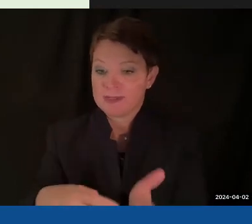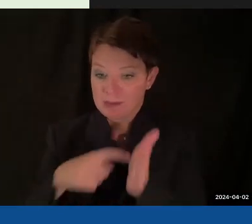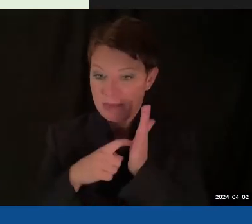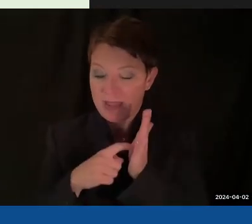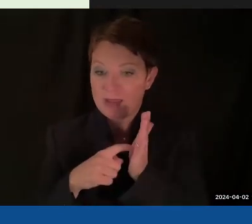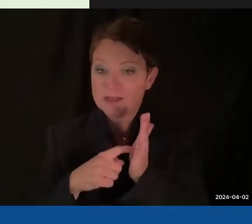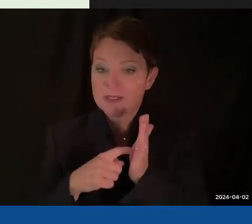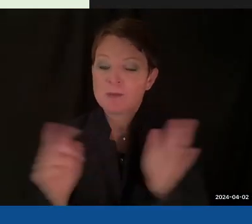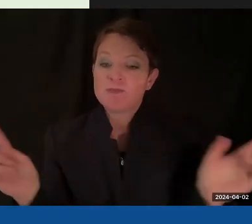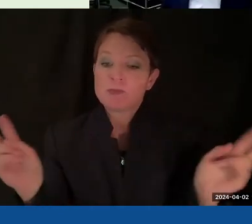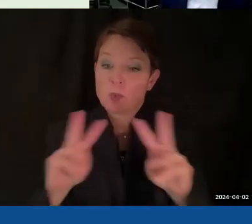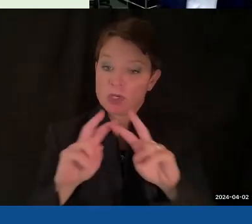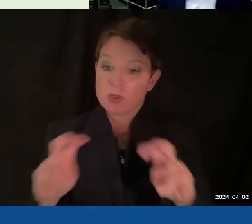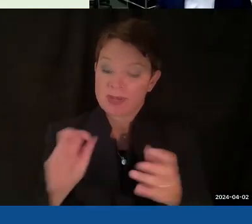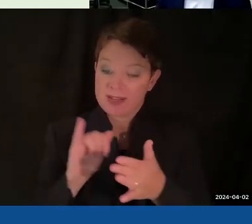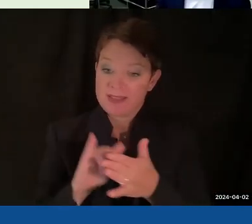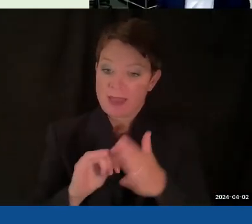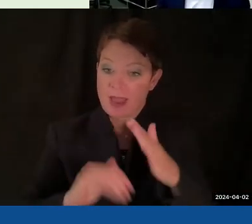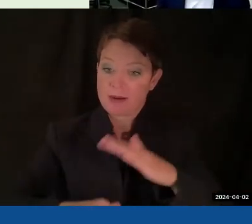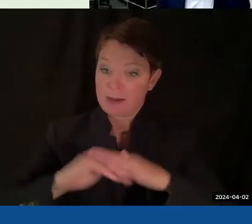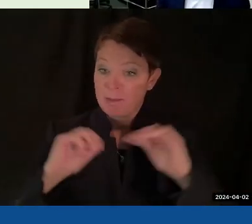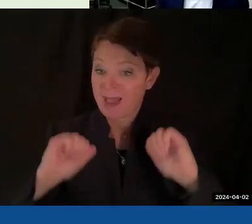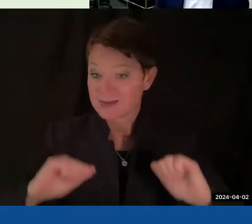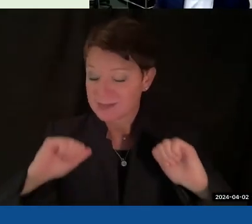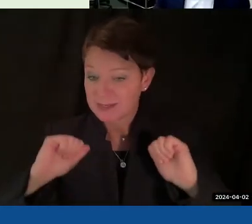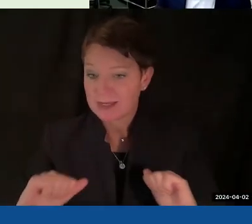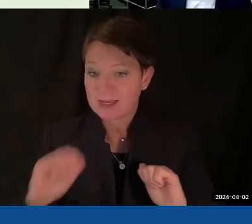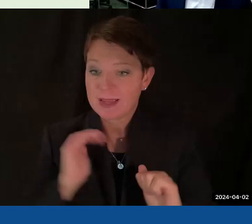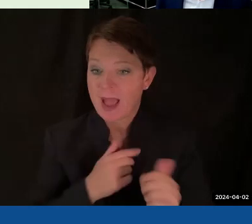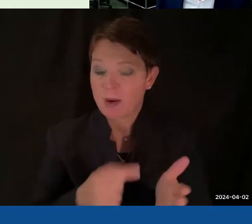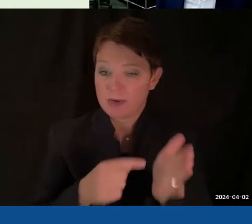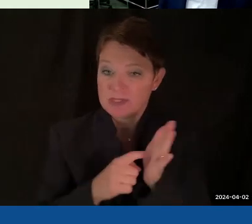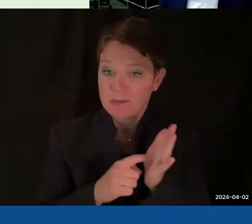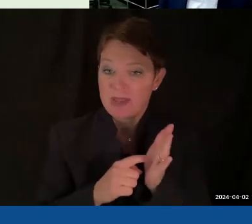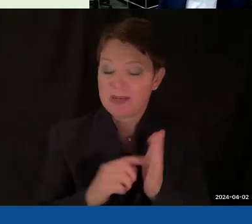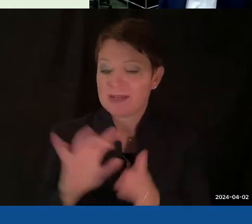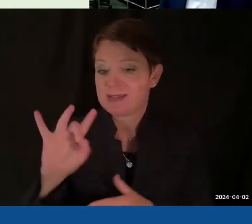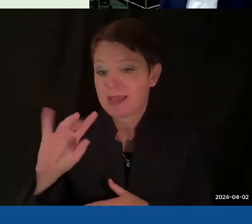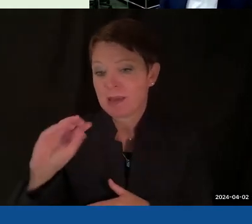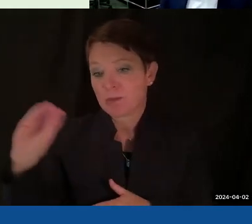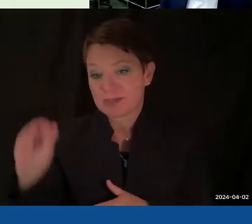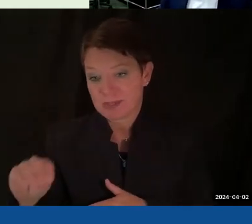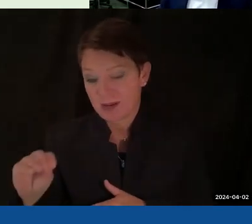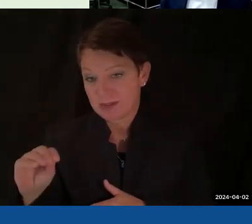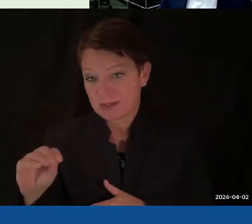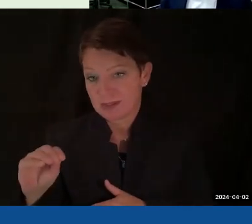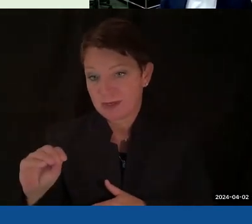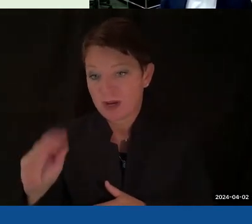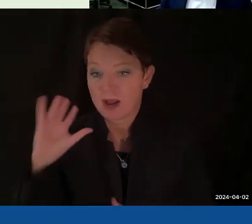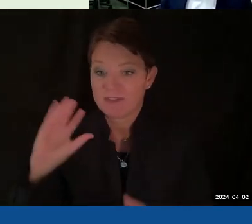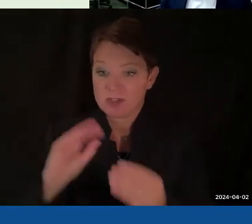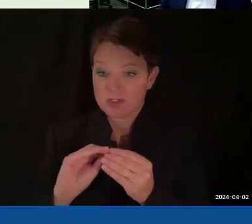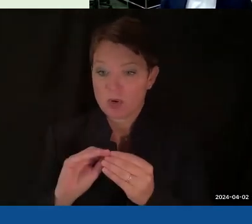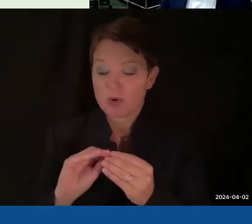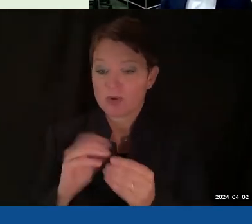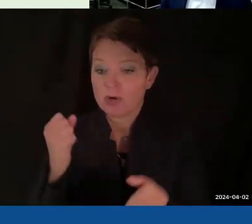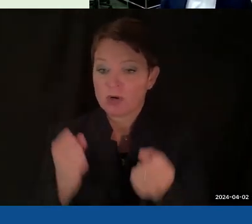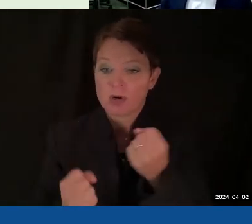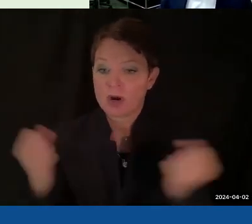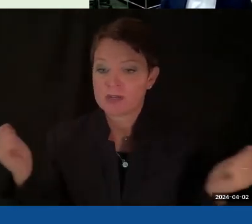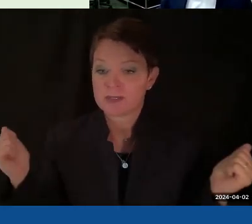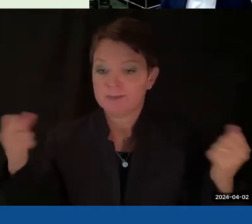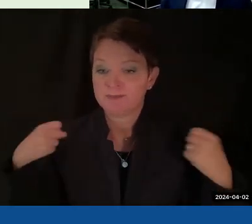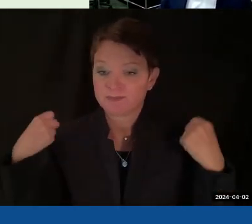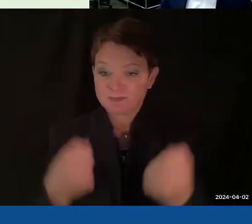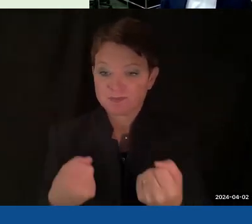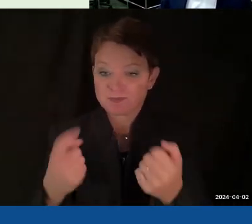it in that capacity, our demand is only 8% of the total amount of cars coming